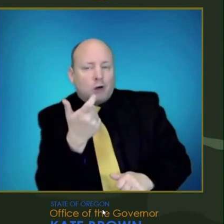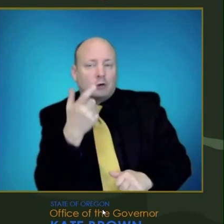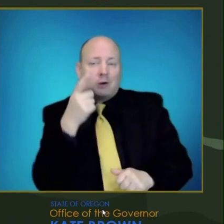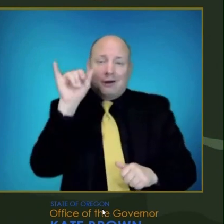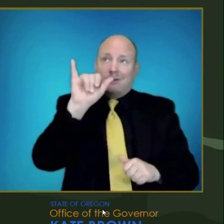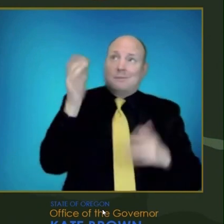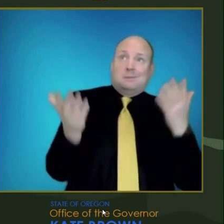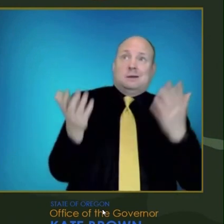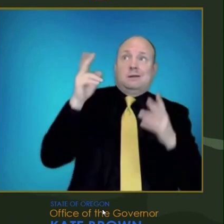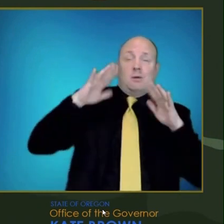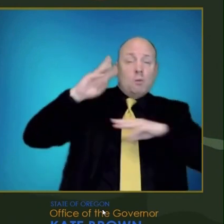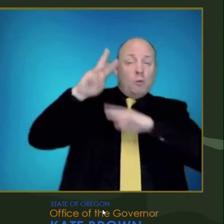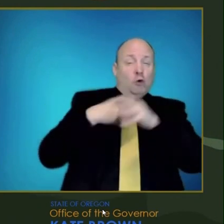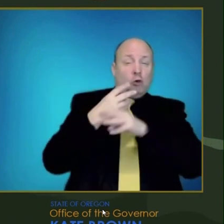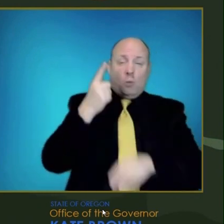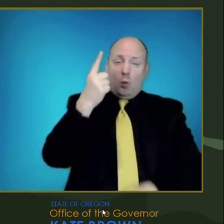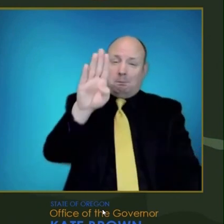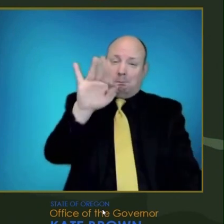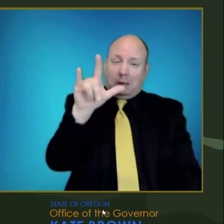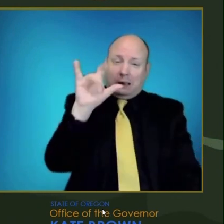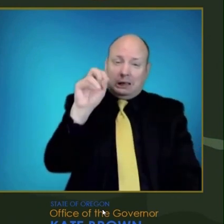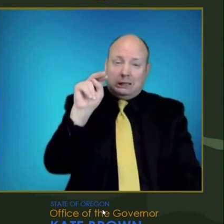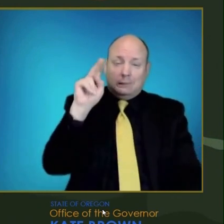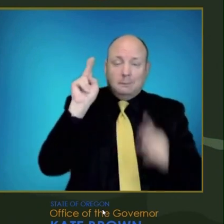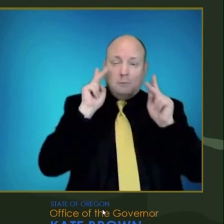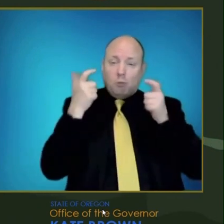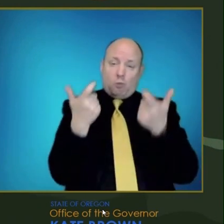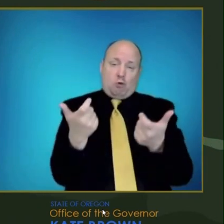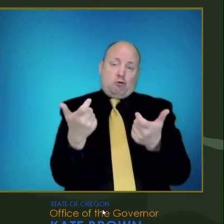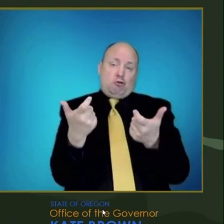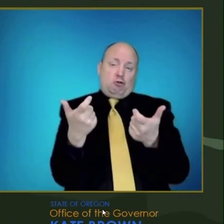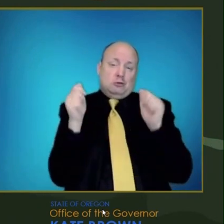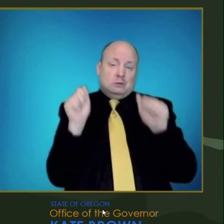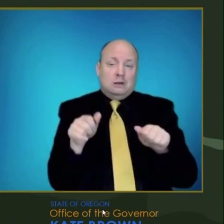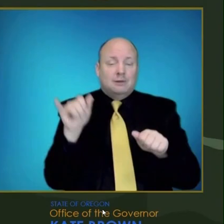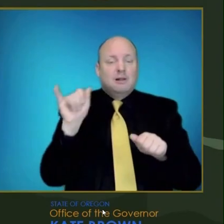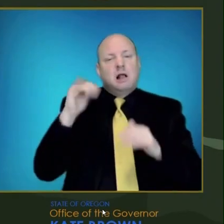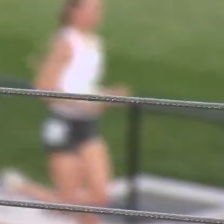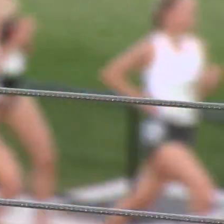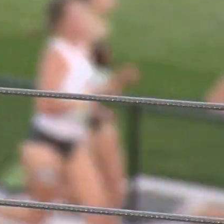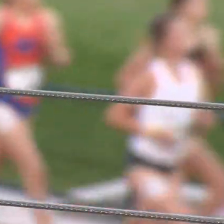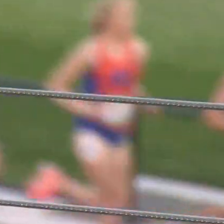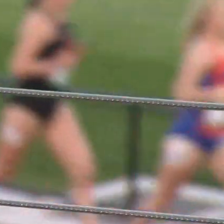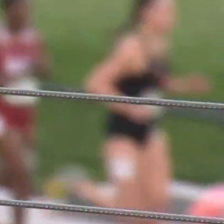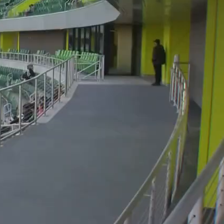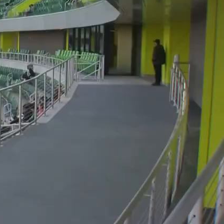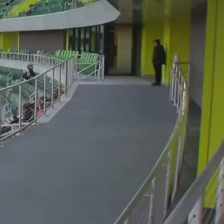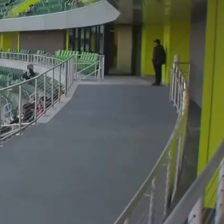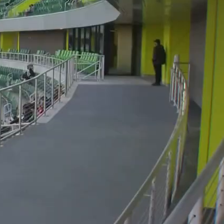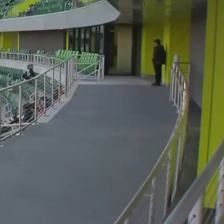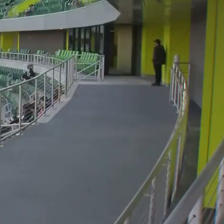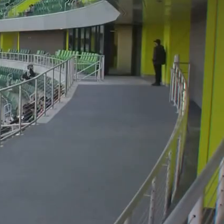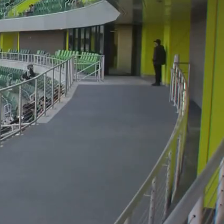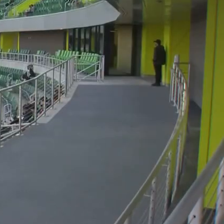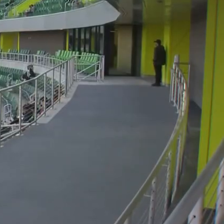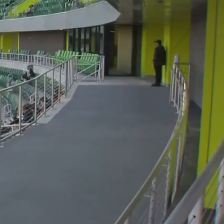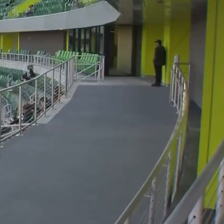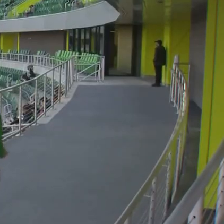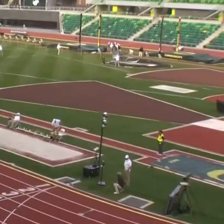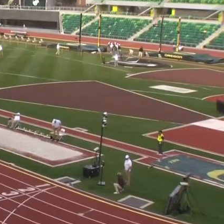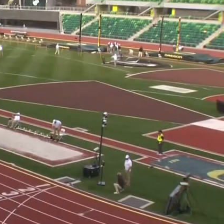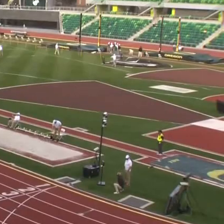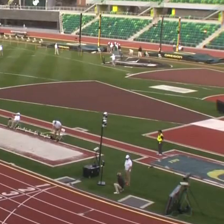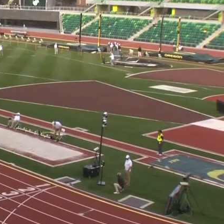comparable to the FIFA World Cup final, and nearly 10 times the numbers that watch your Super Bowl. A first-time event for Oregon that will